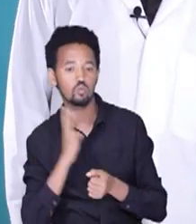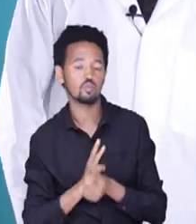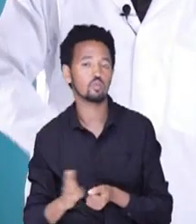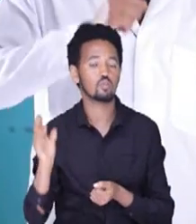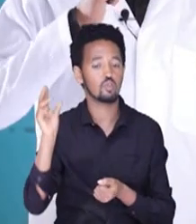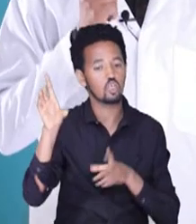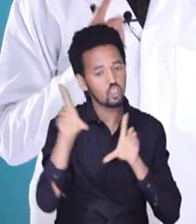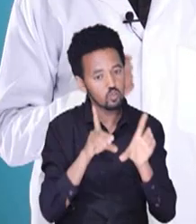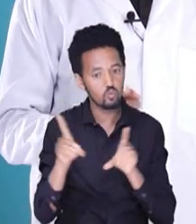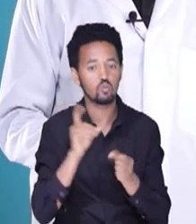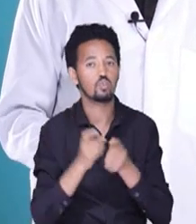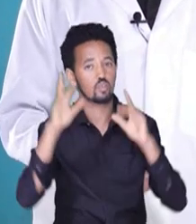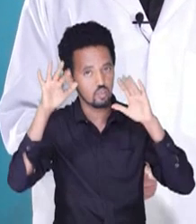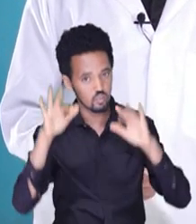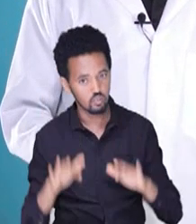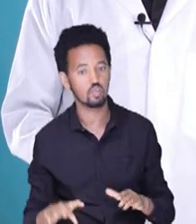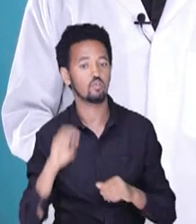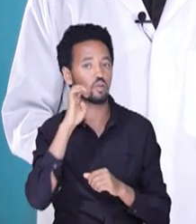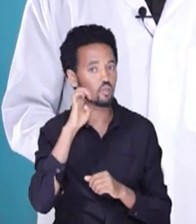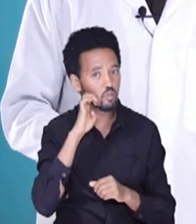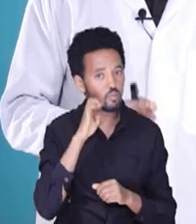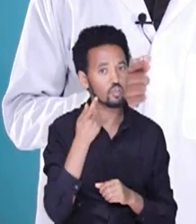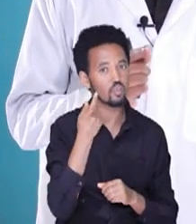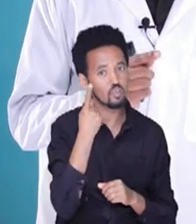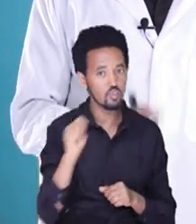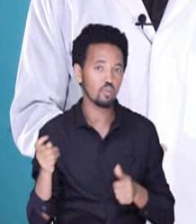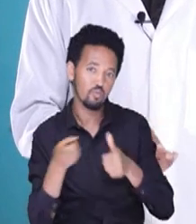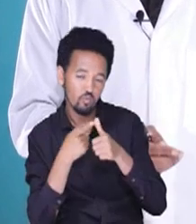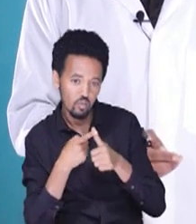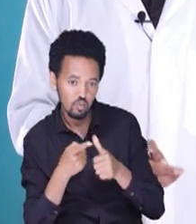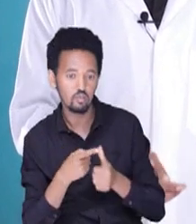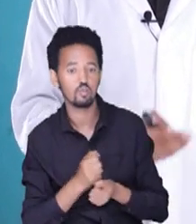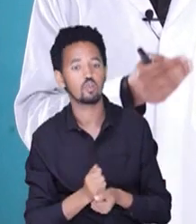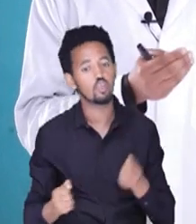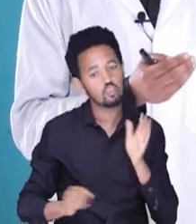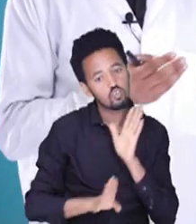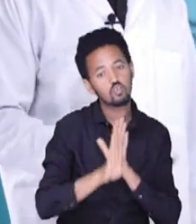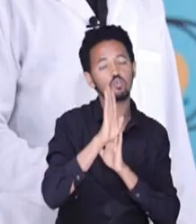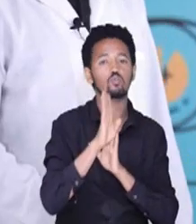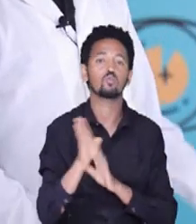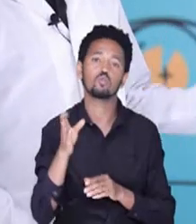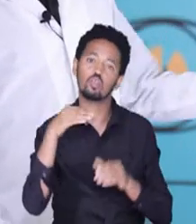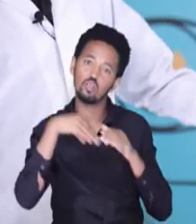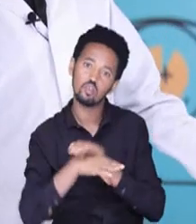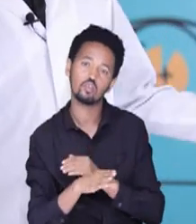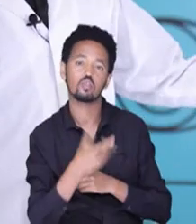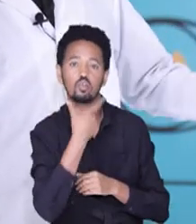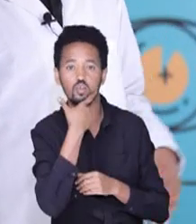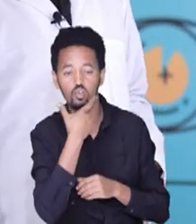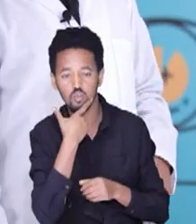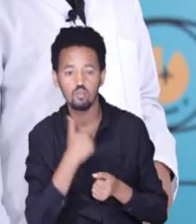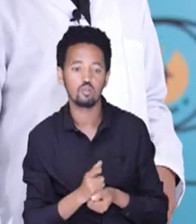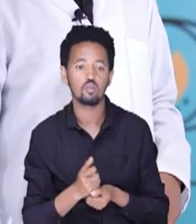Presbyterianism. During the reign of Elizabeth I, Anglicanism was developed in England. After